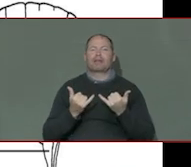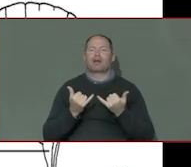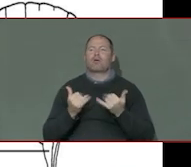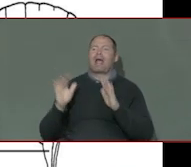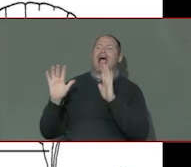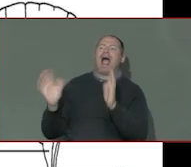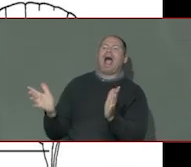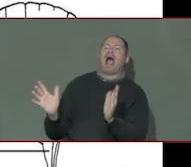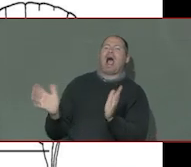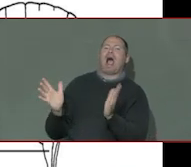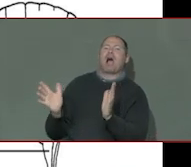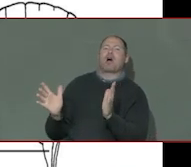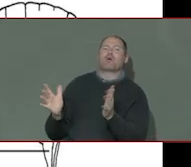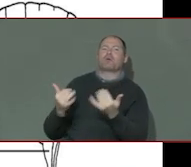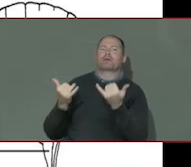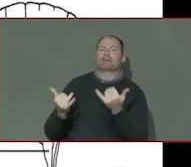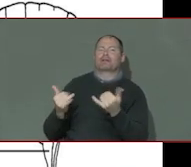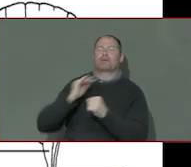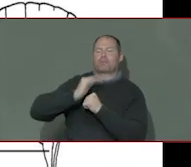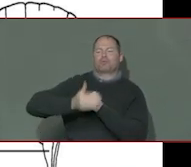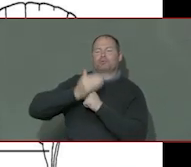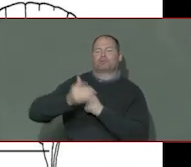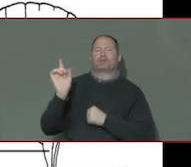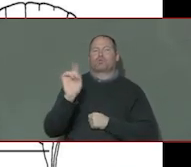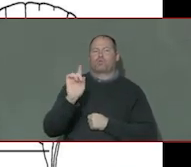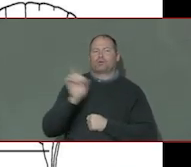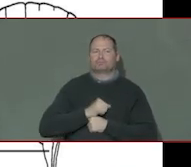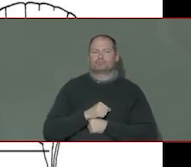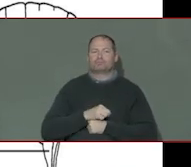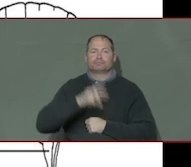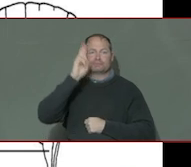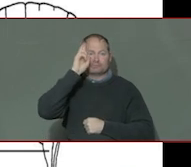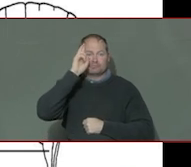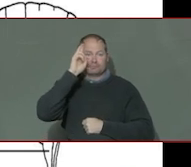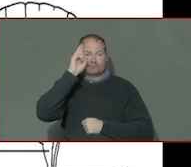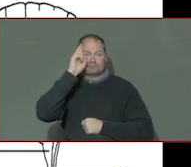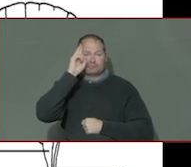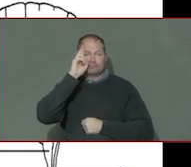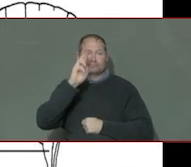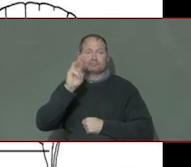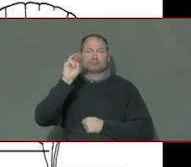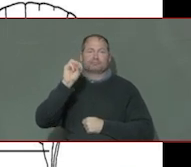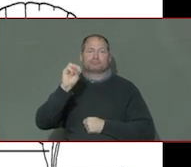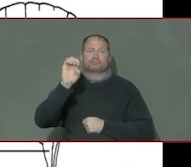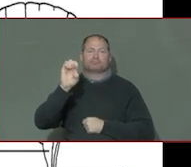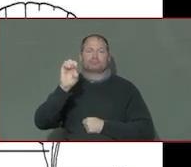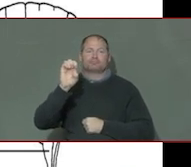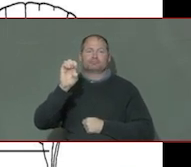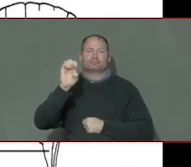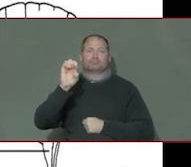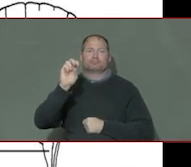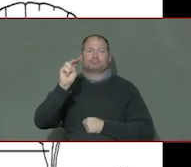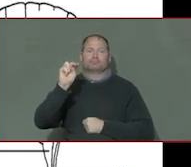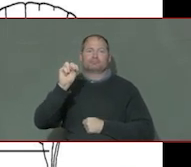is going, or what is going to protect it. So remember, there's the meninges, that's a biological term, and then